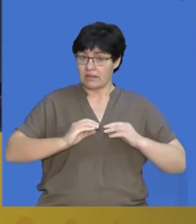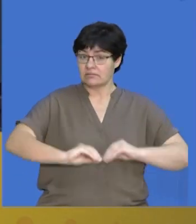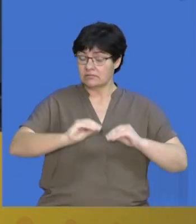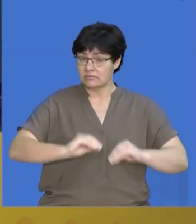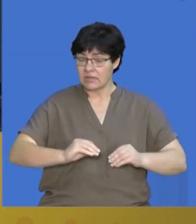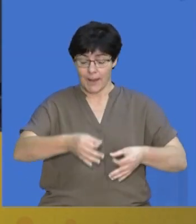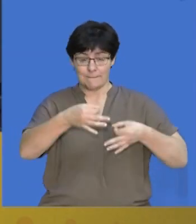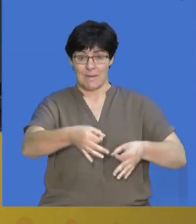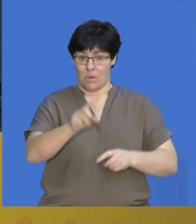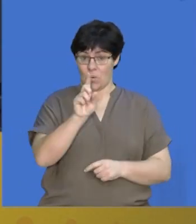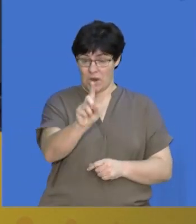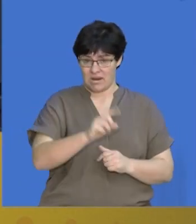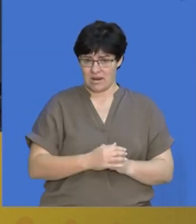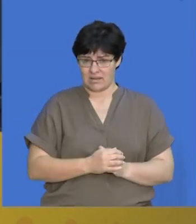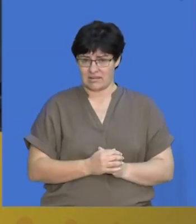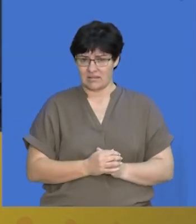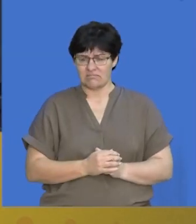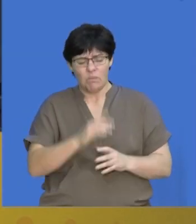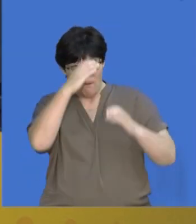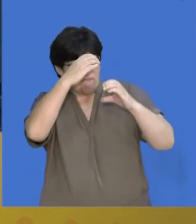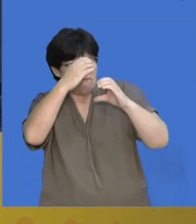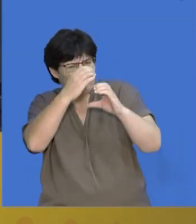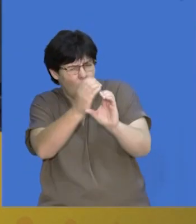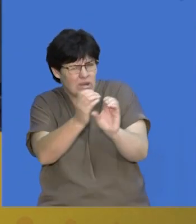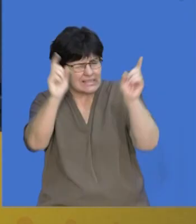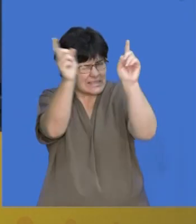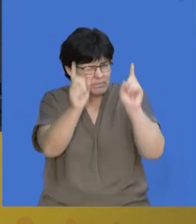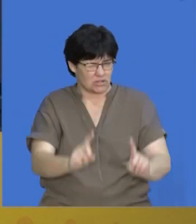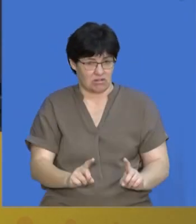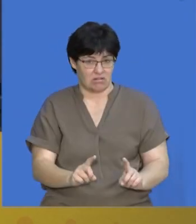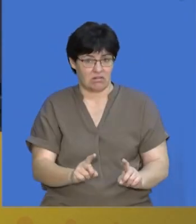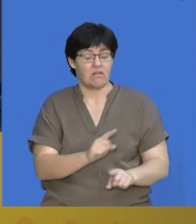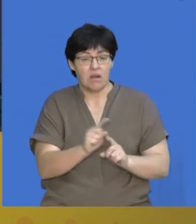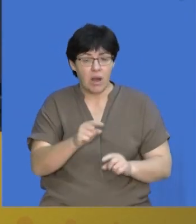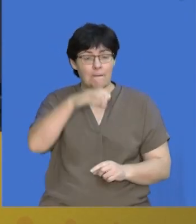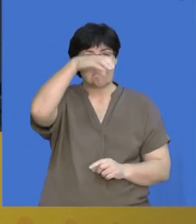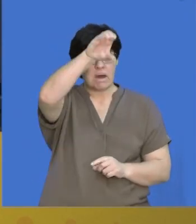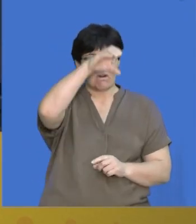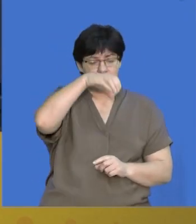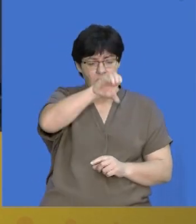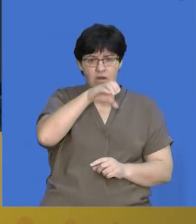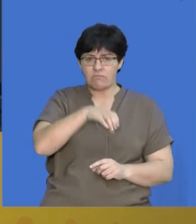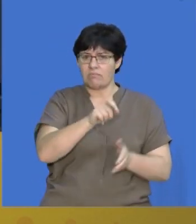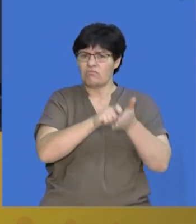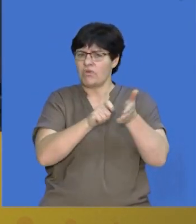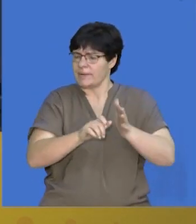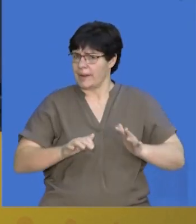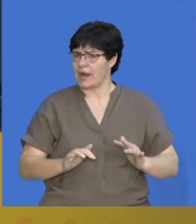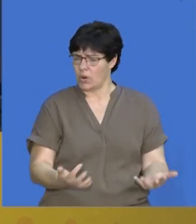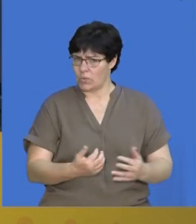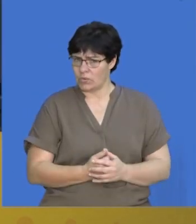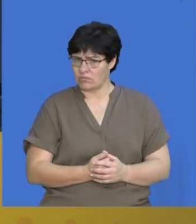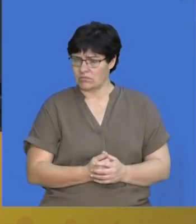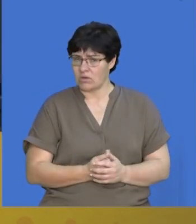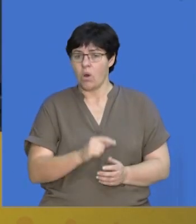Geography Paper 1, with a special emphasis just for you on paragraph writing. Paragraph writing extends across